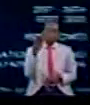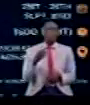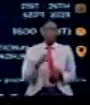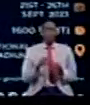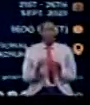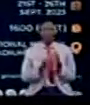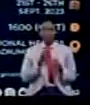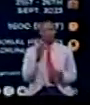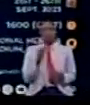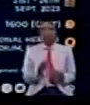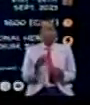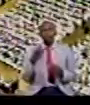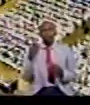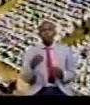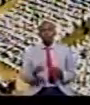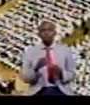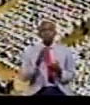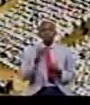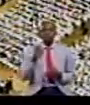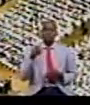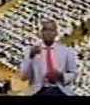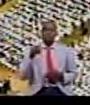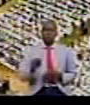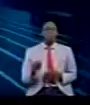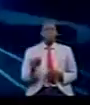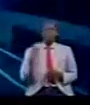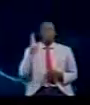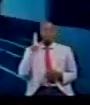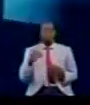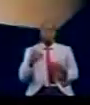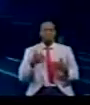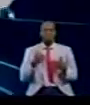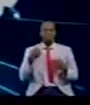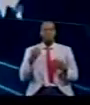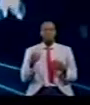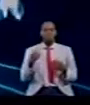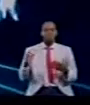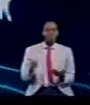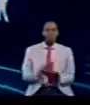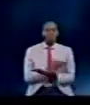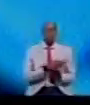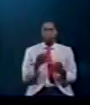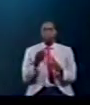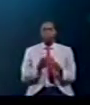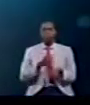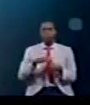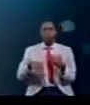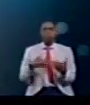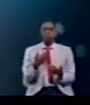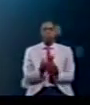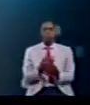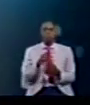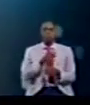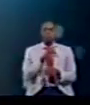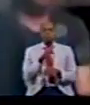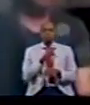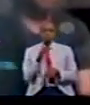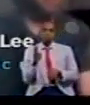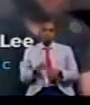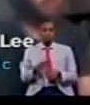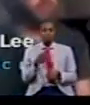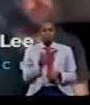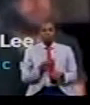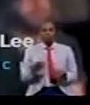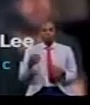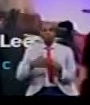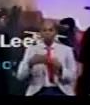entered the month of Ember. We want to tell God as we want to make a decree. No life will be lost in our midst. No life will be lost